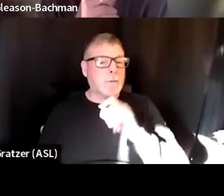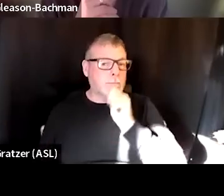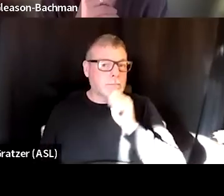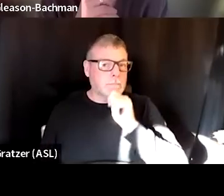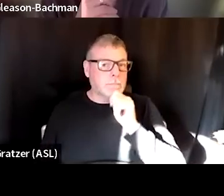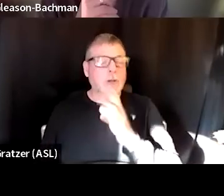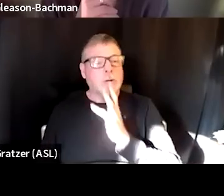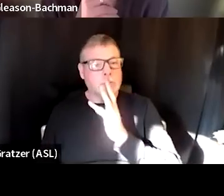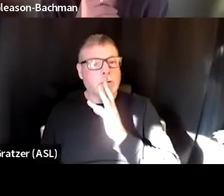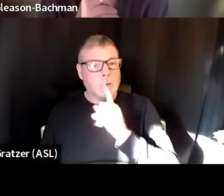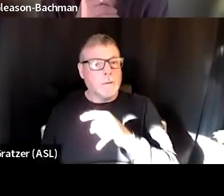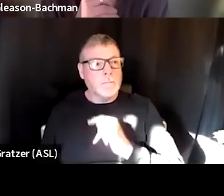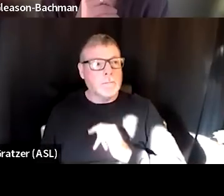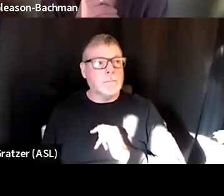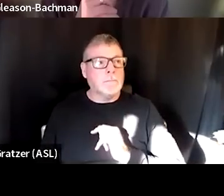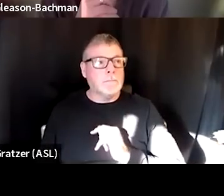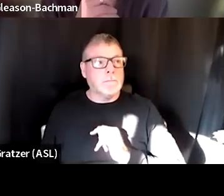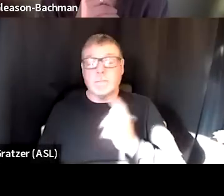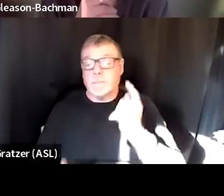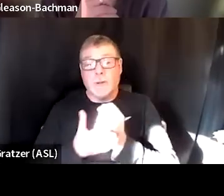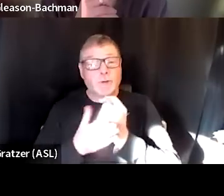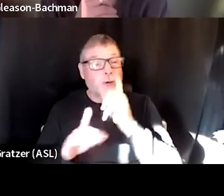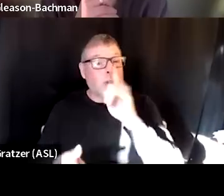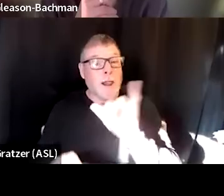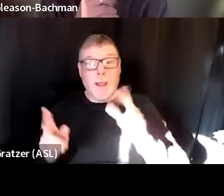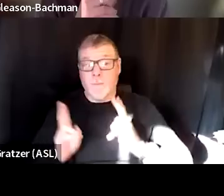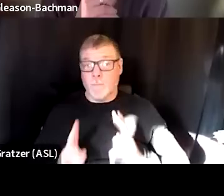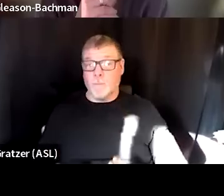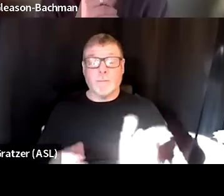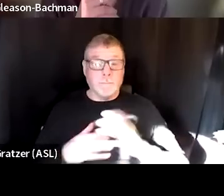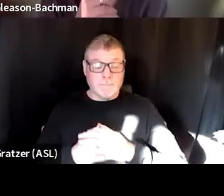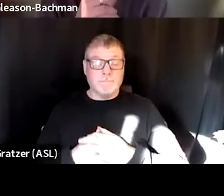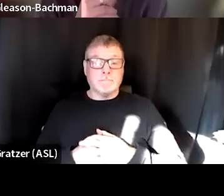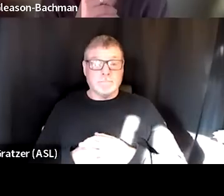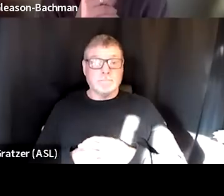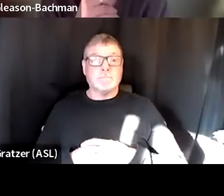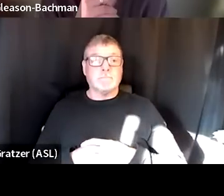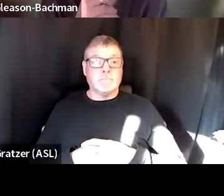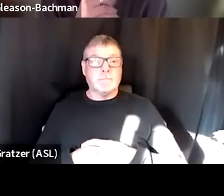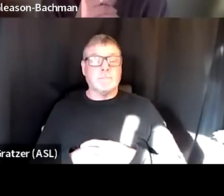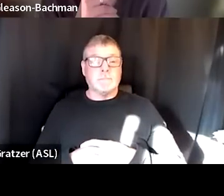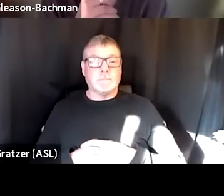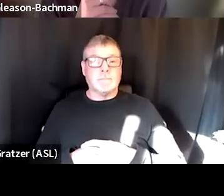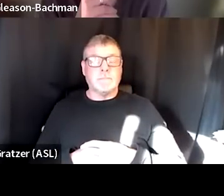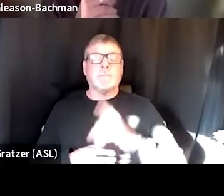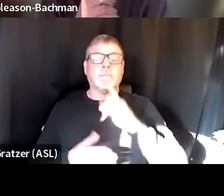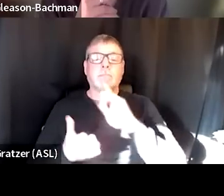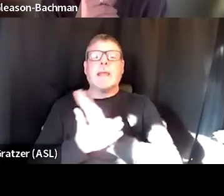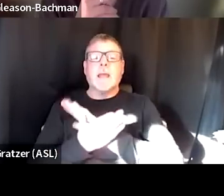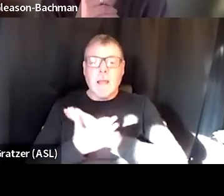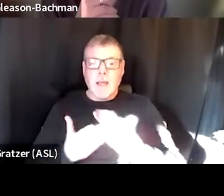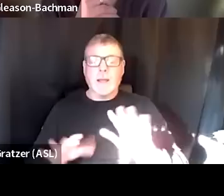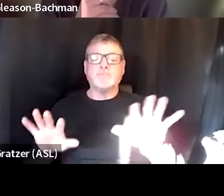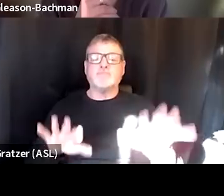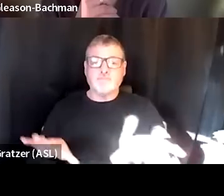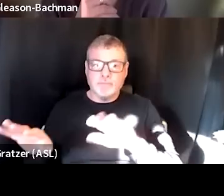talk to them, treat them like humans, right? Just humanize humans, and just, be kind in general to people. And you'll see